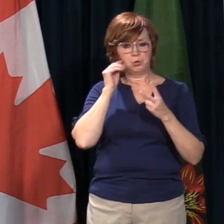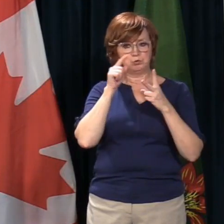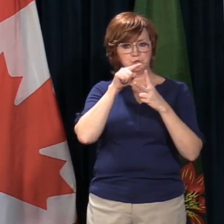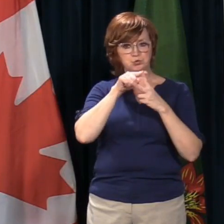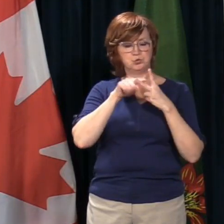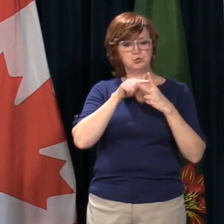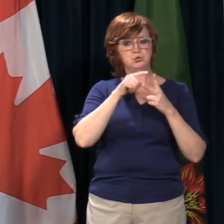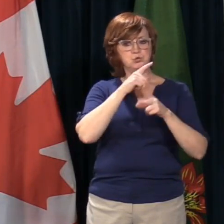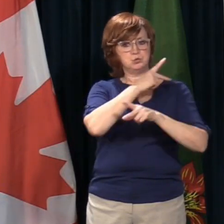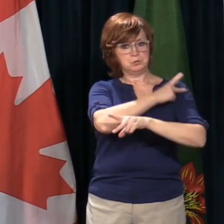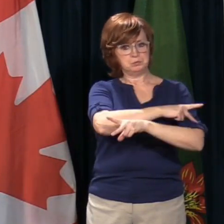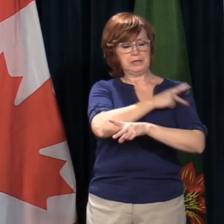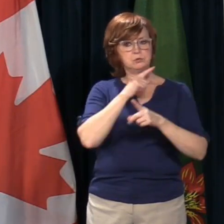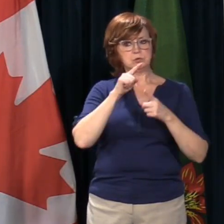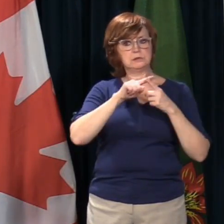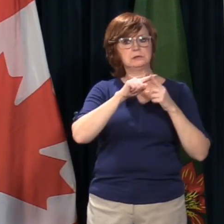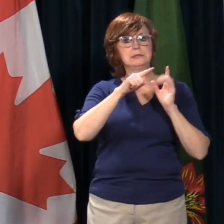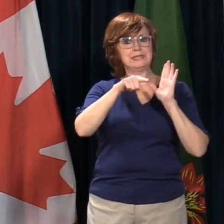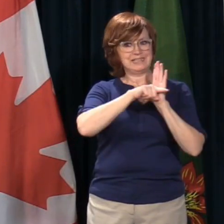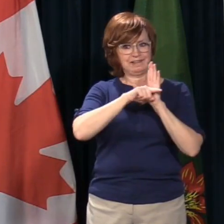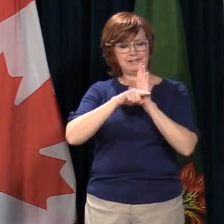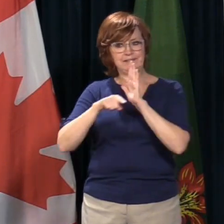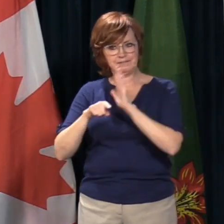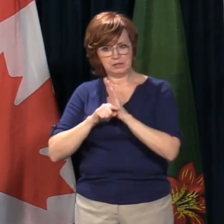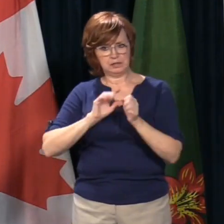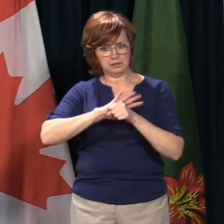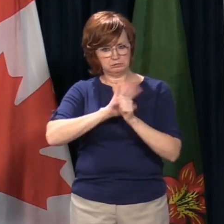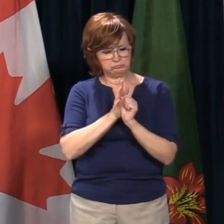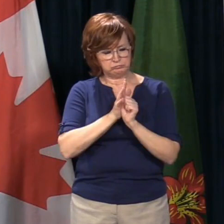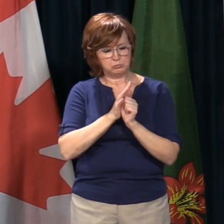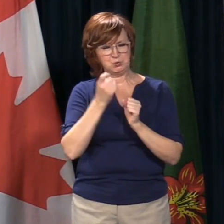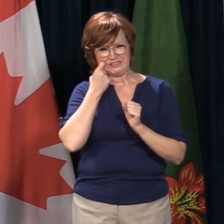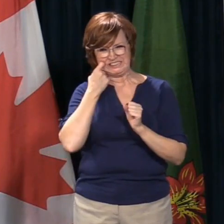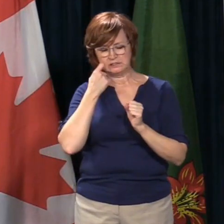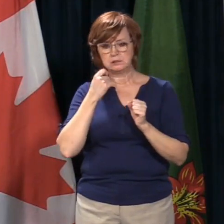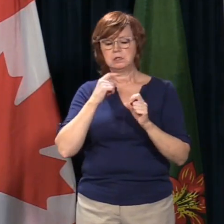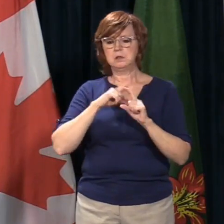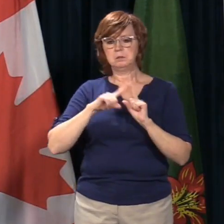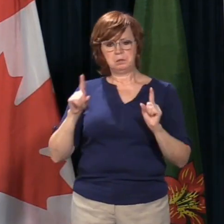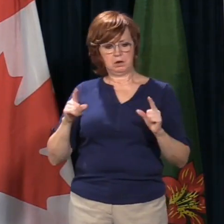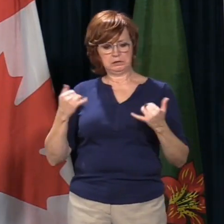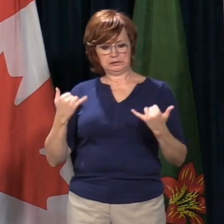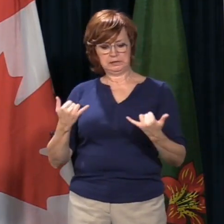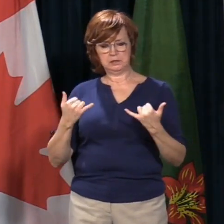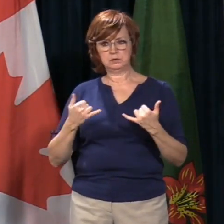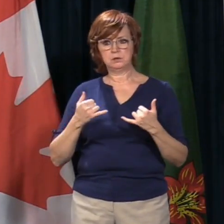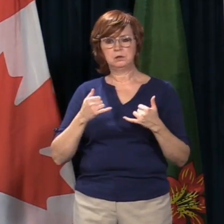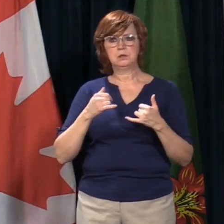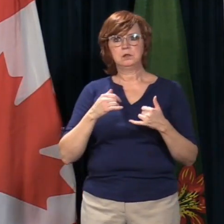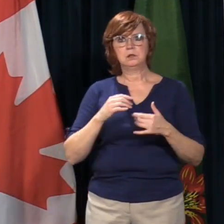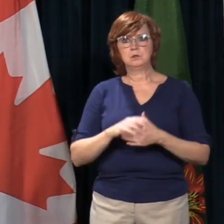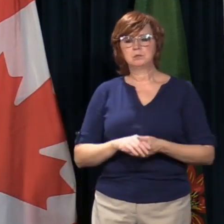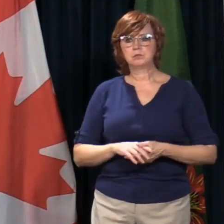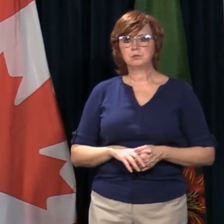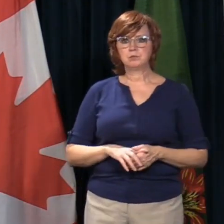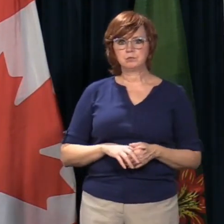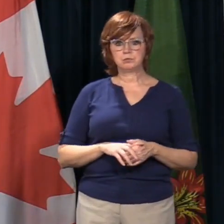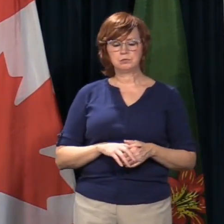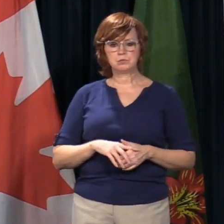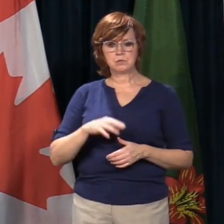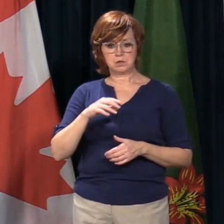how difficult is this for the province to ensure that staff members who do leave? I know there is being